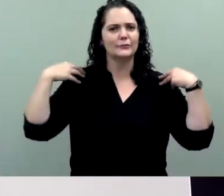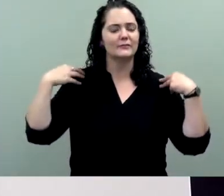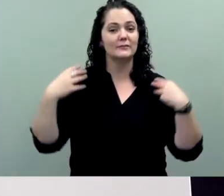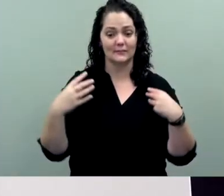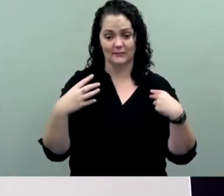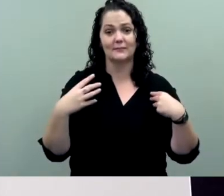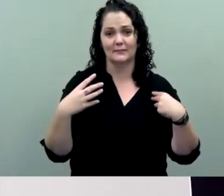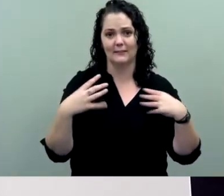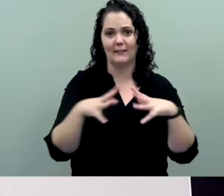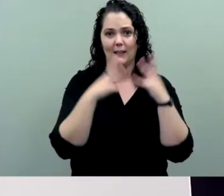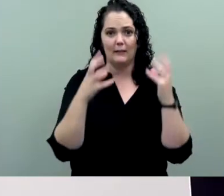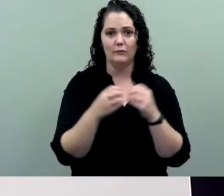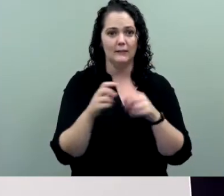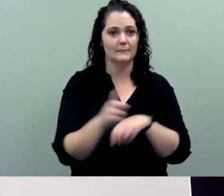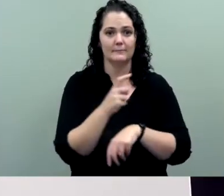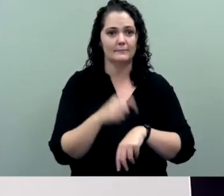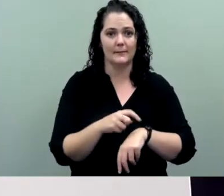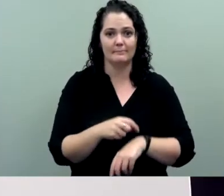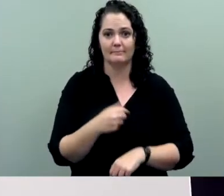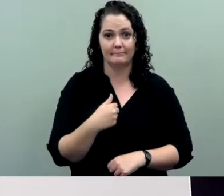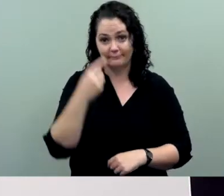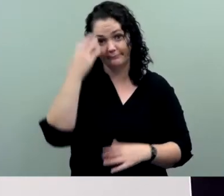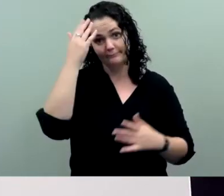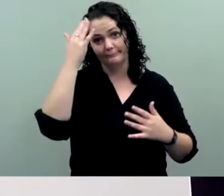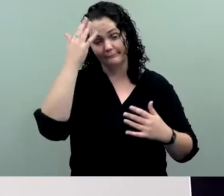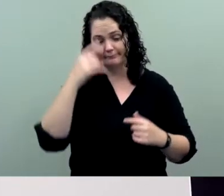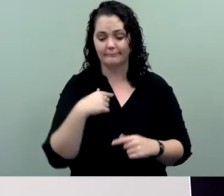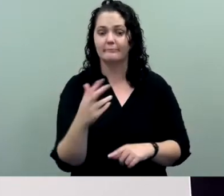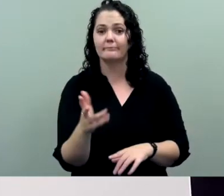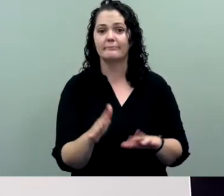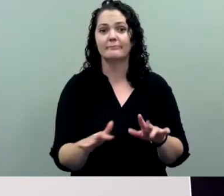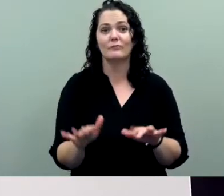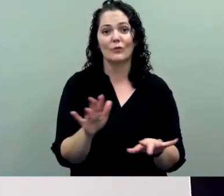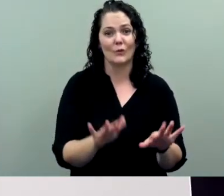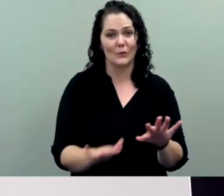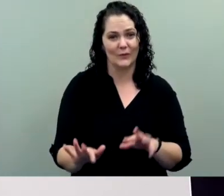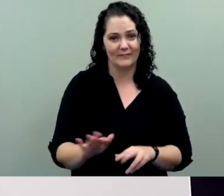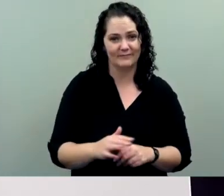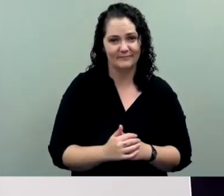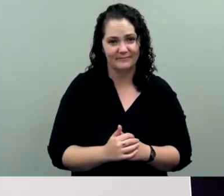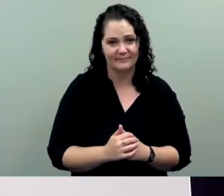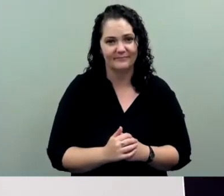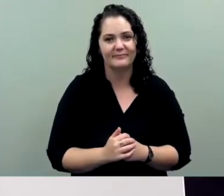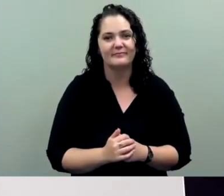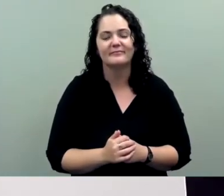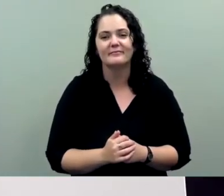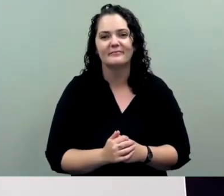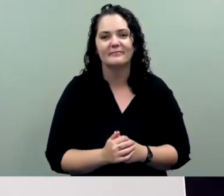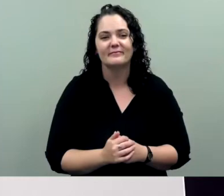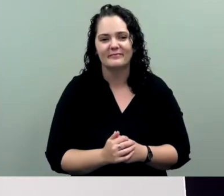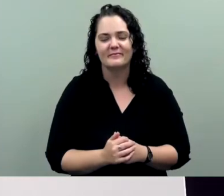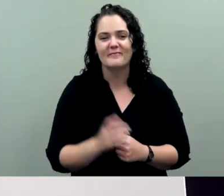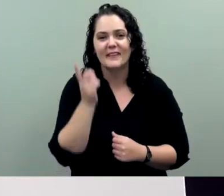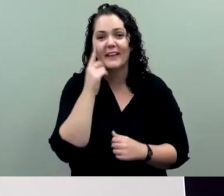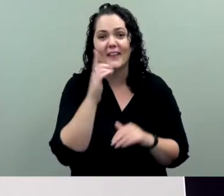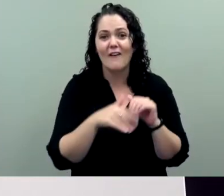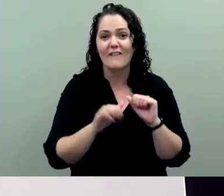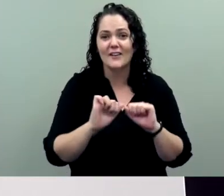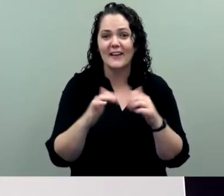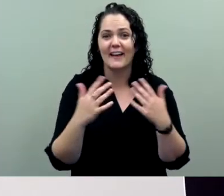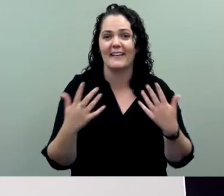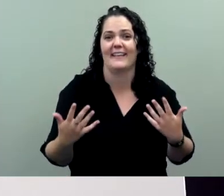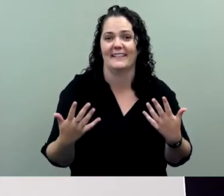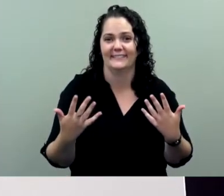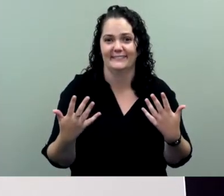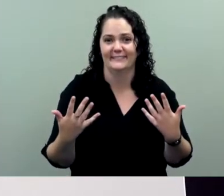things at once. And think about how you can use your hands and move